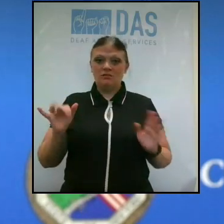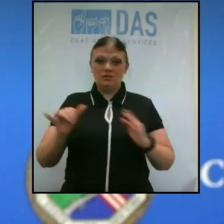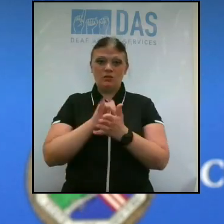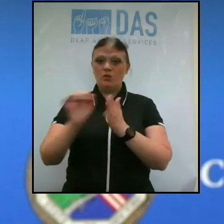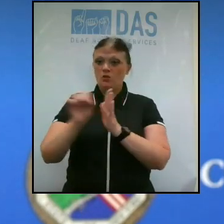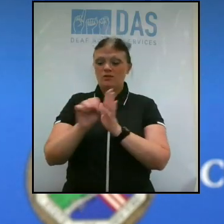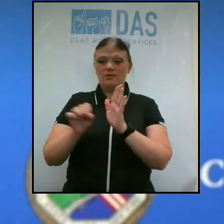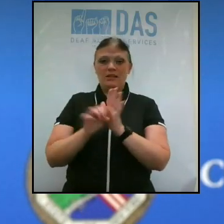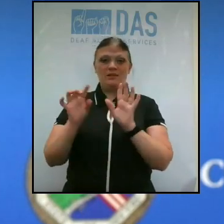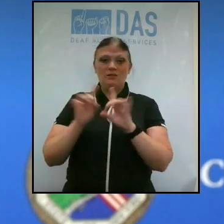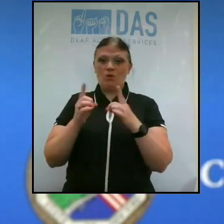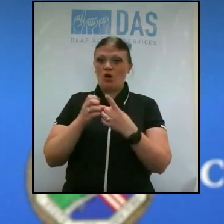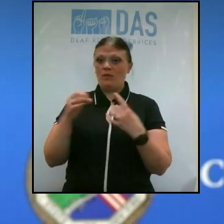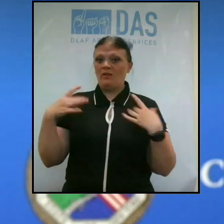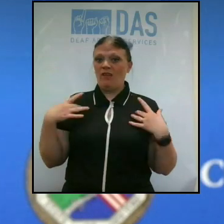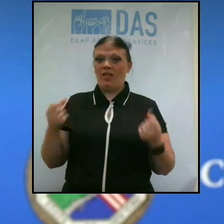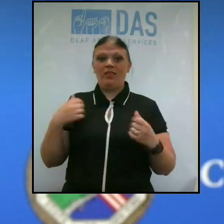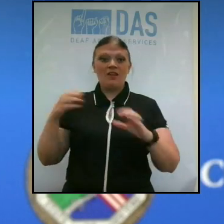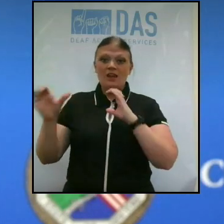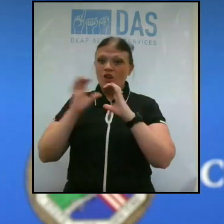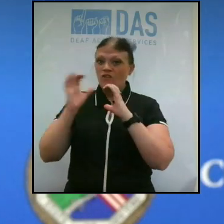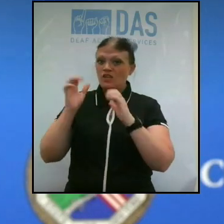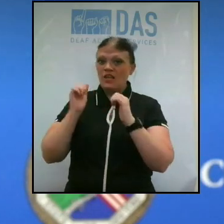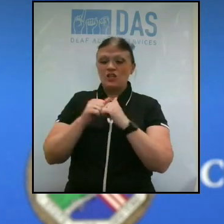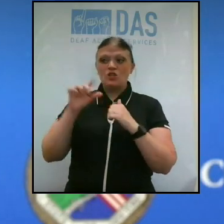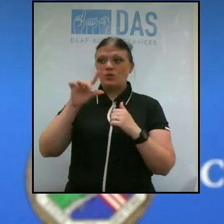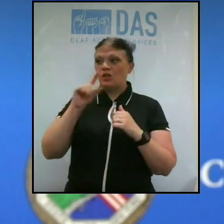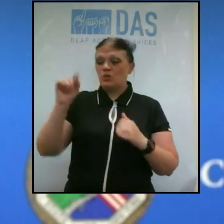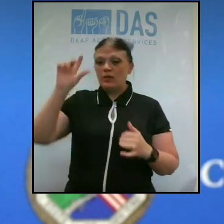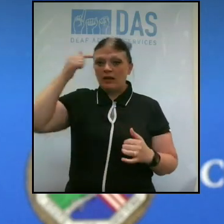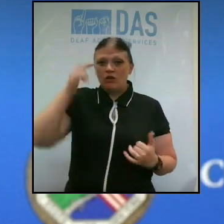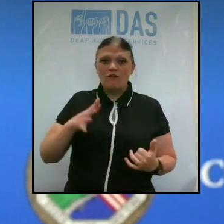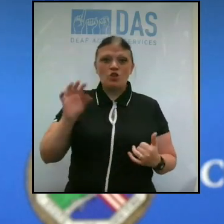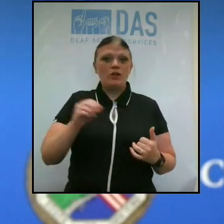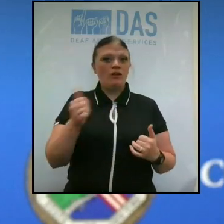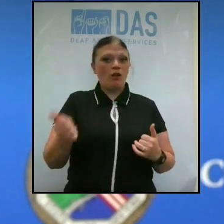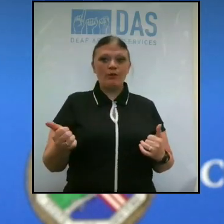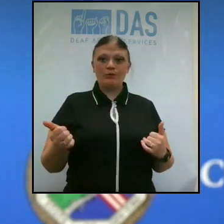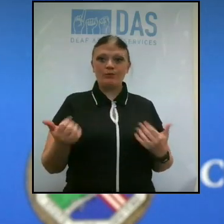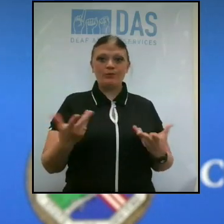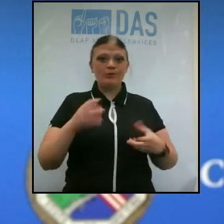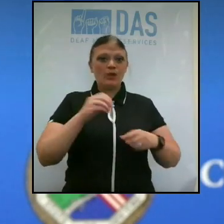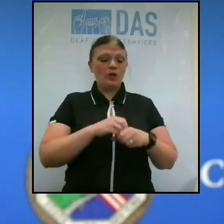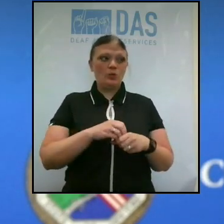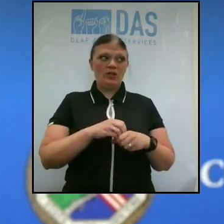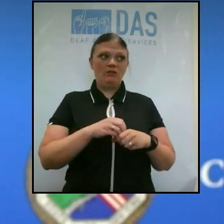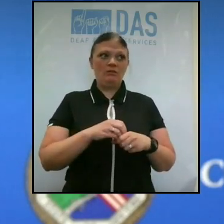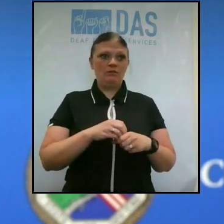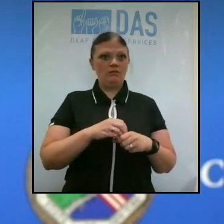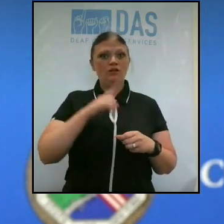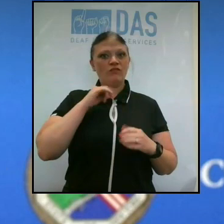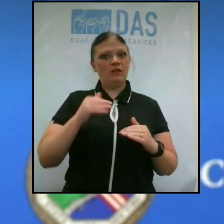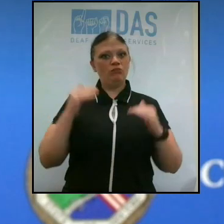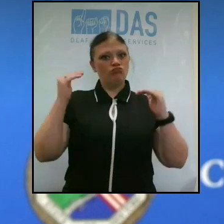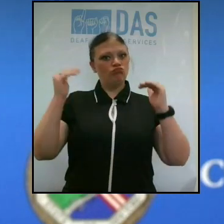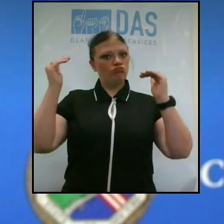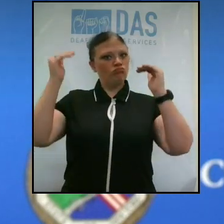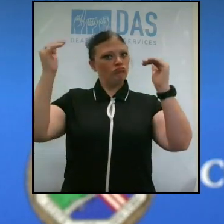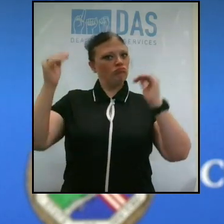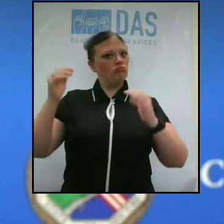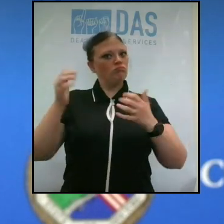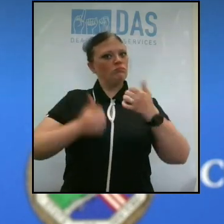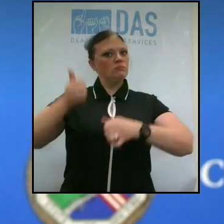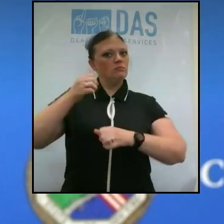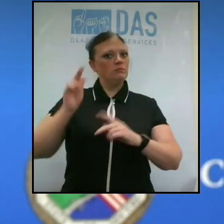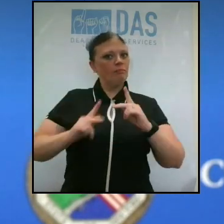State Department of Health. I've been in conversations with Lieutenant Governor and others, including just pretty much high-up individuals in the governor's